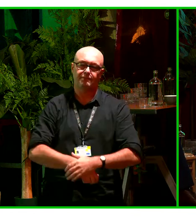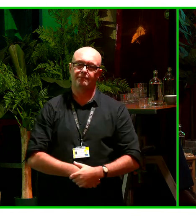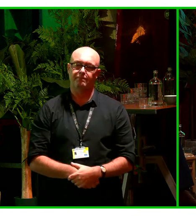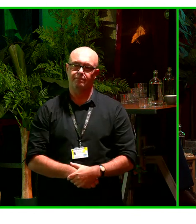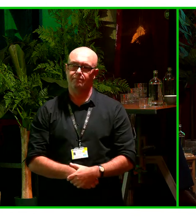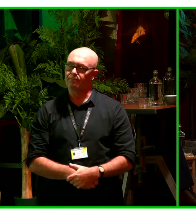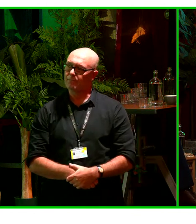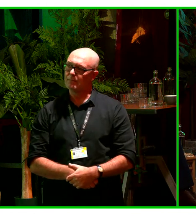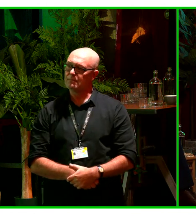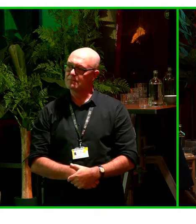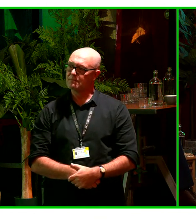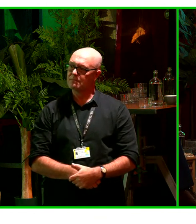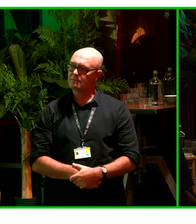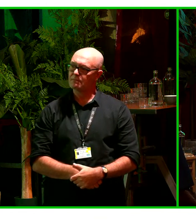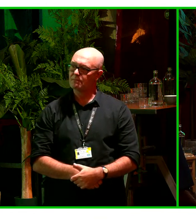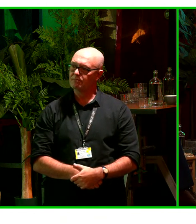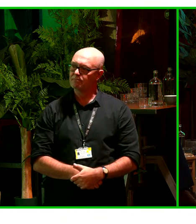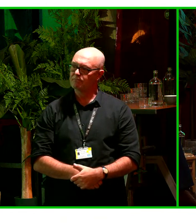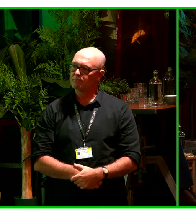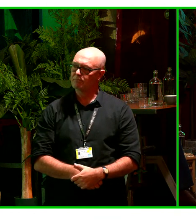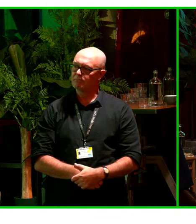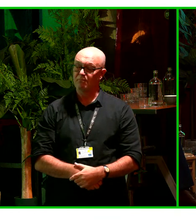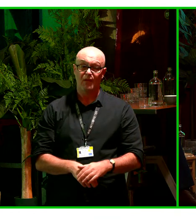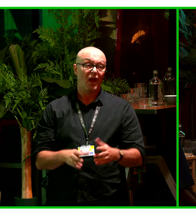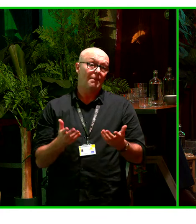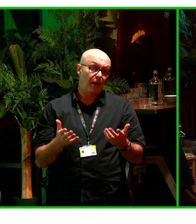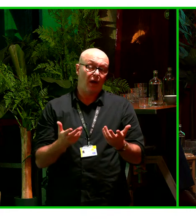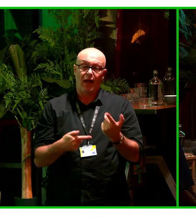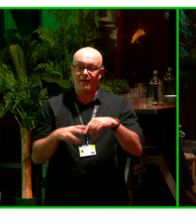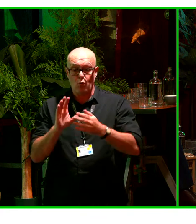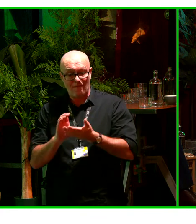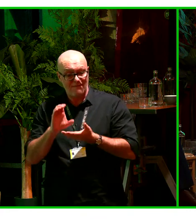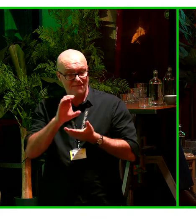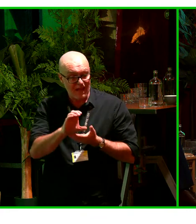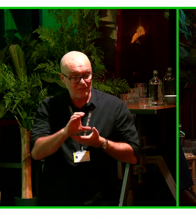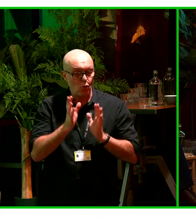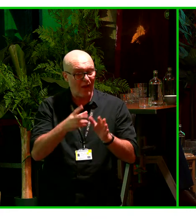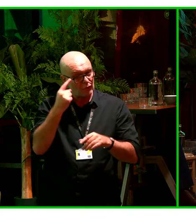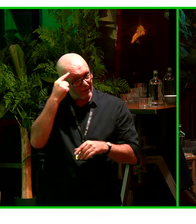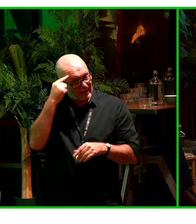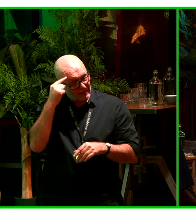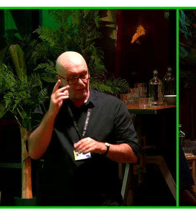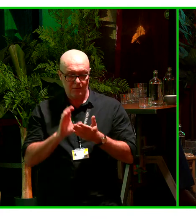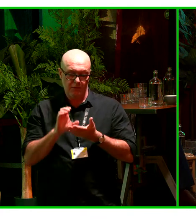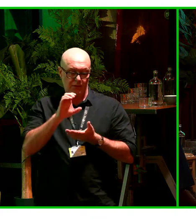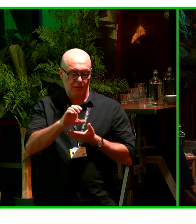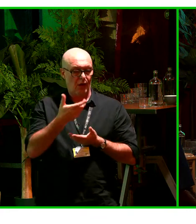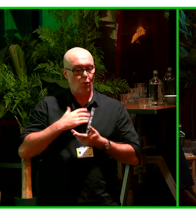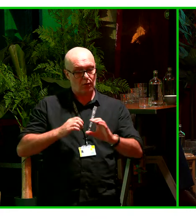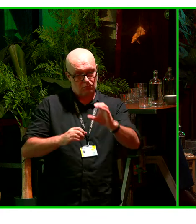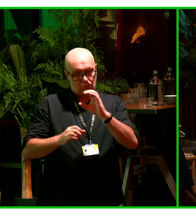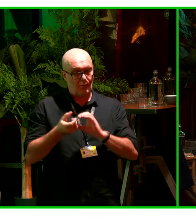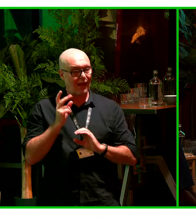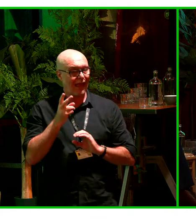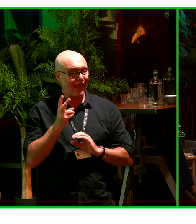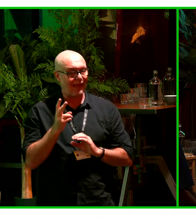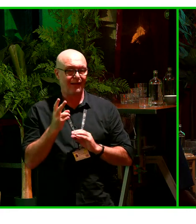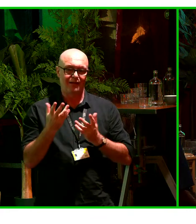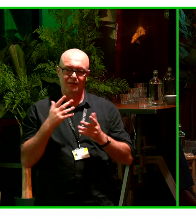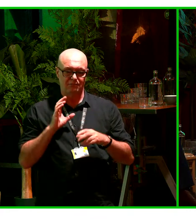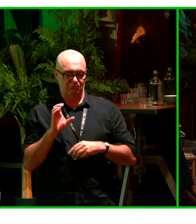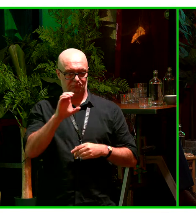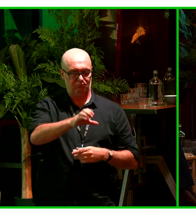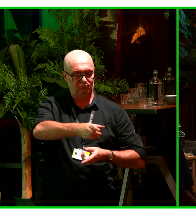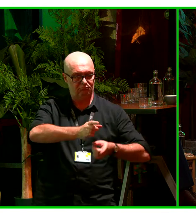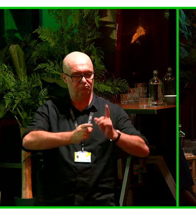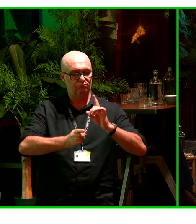Building owners also need to think about the rate of return on any investment. Now, obviously, everybody wants a rate of return, and a rate of